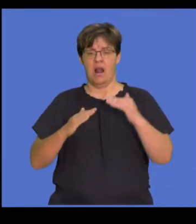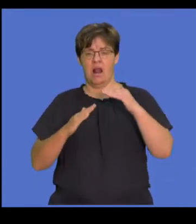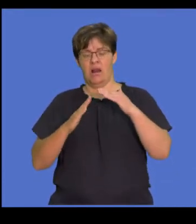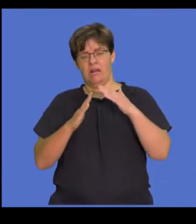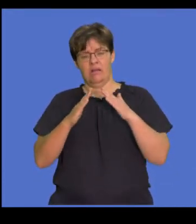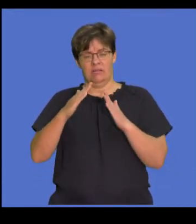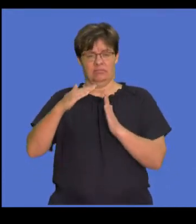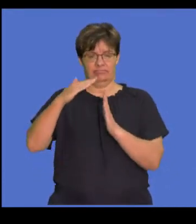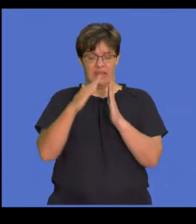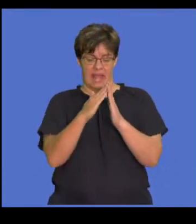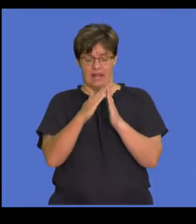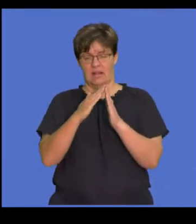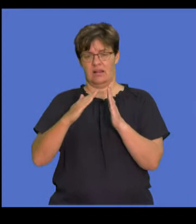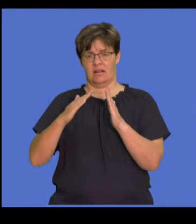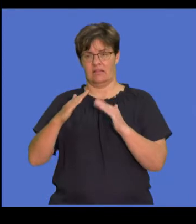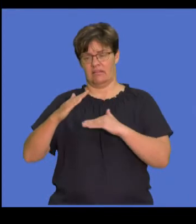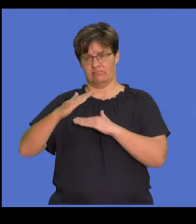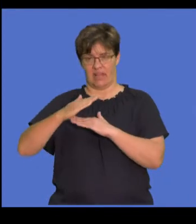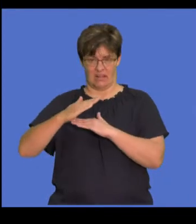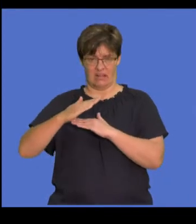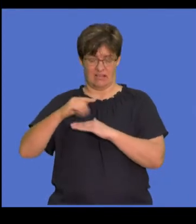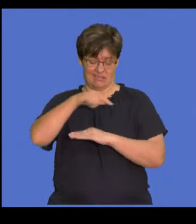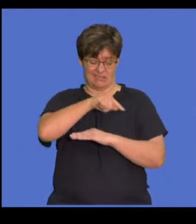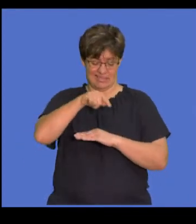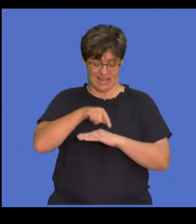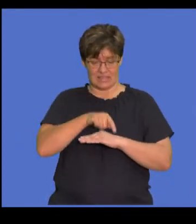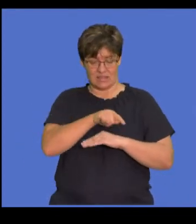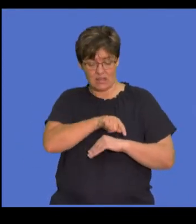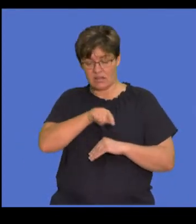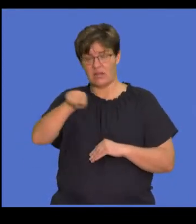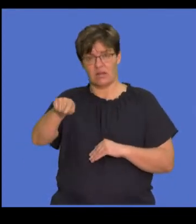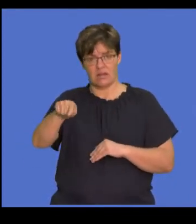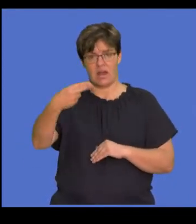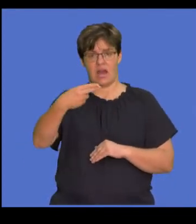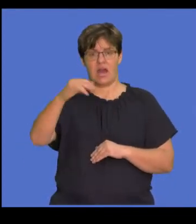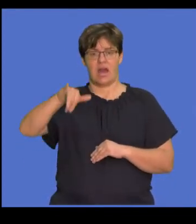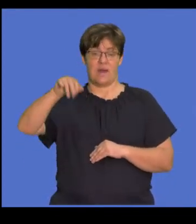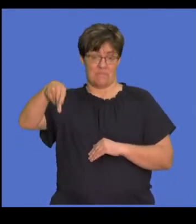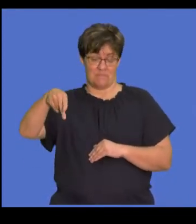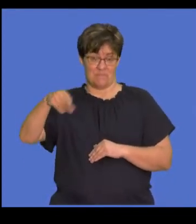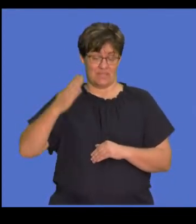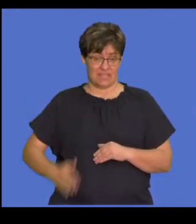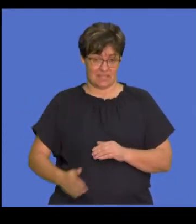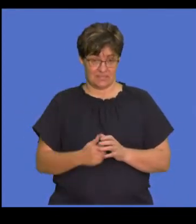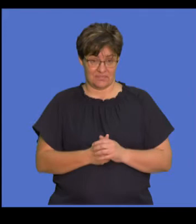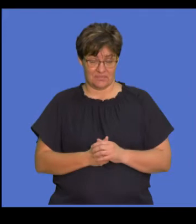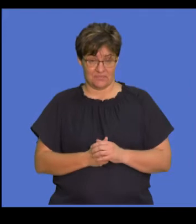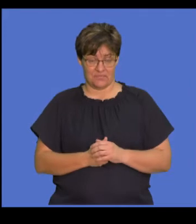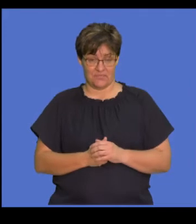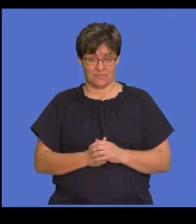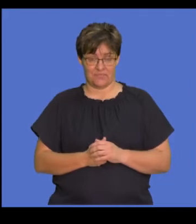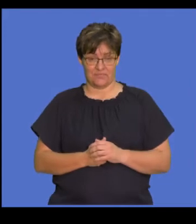that. The side opposite the 90 degrees, we normally call it the hypotenuse side. Remember that as